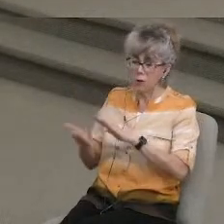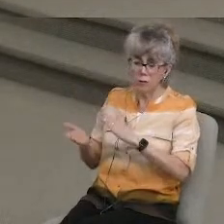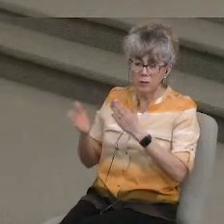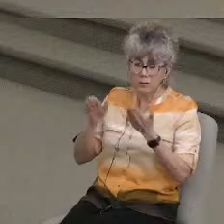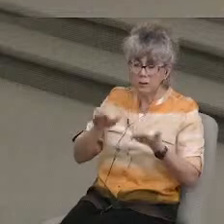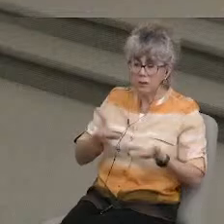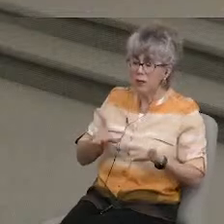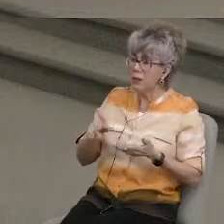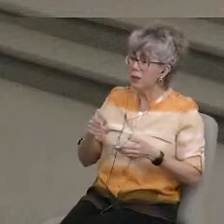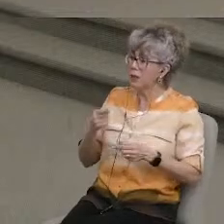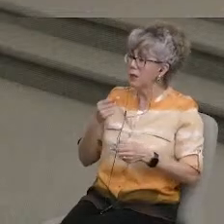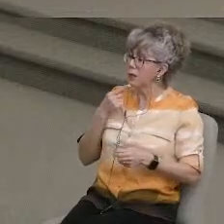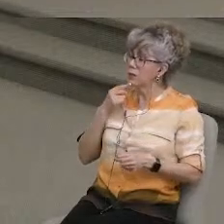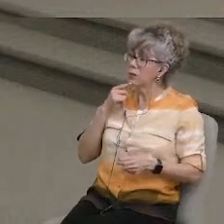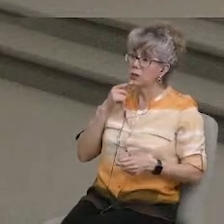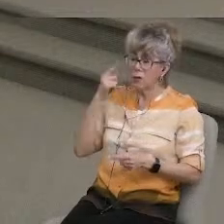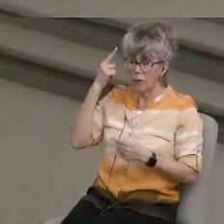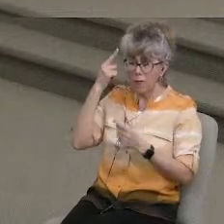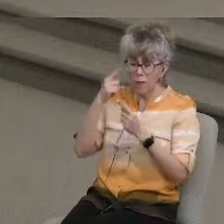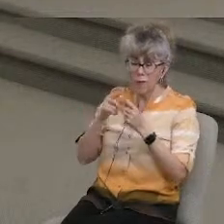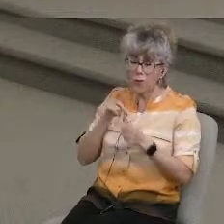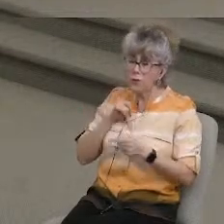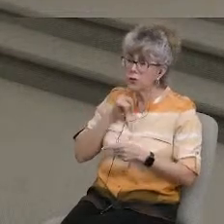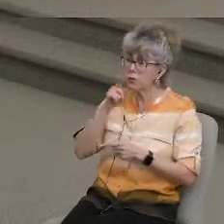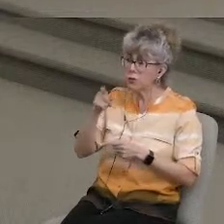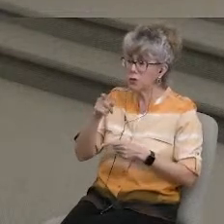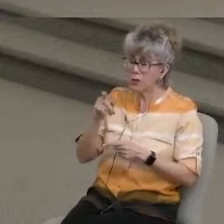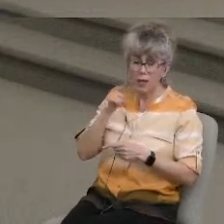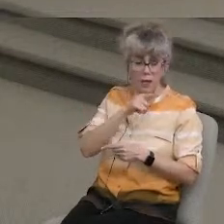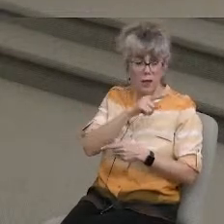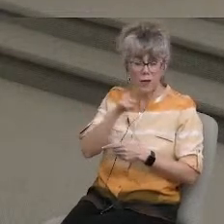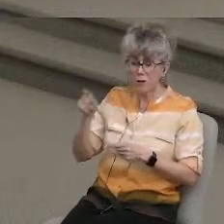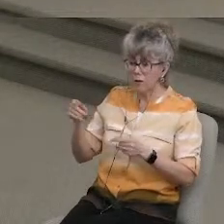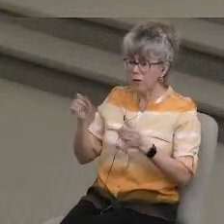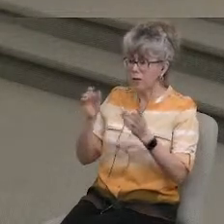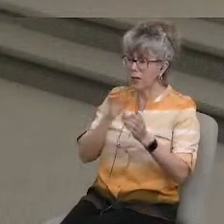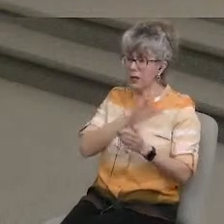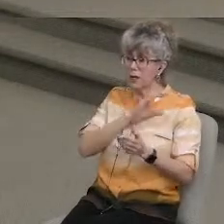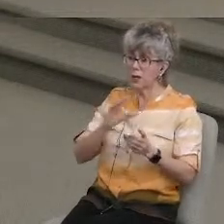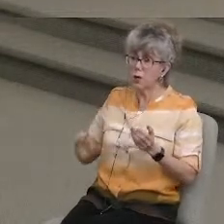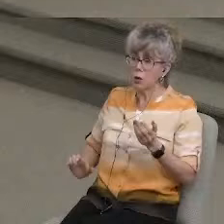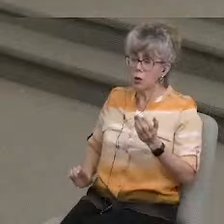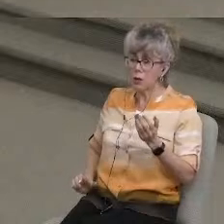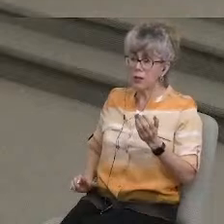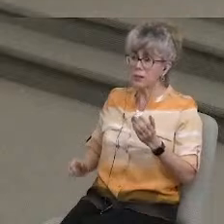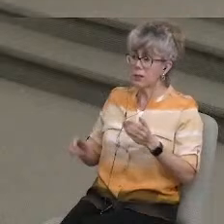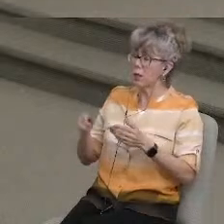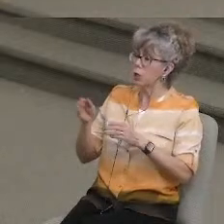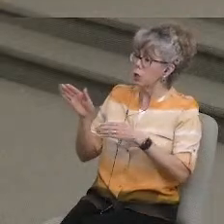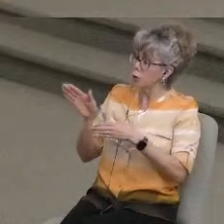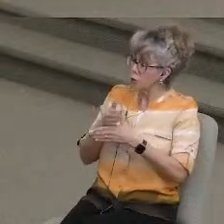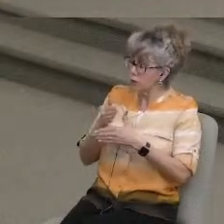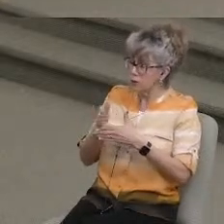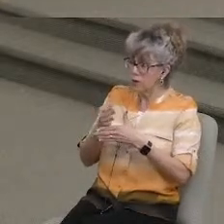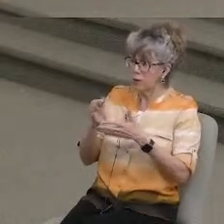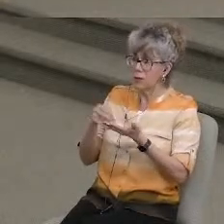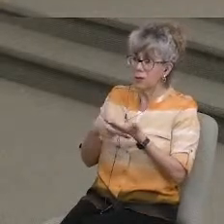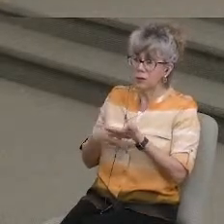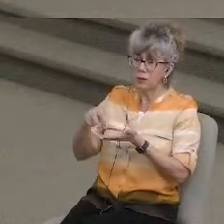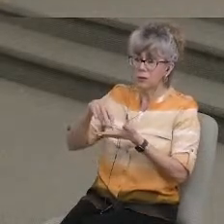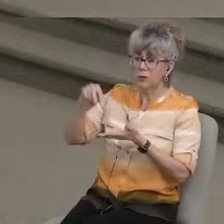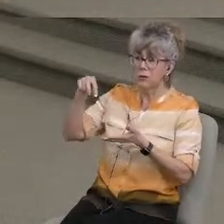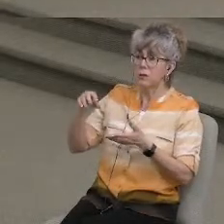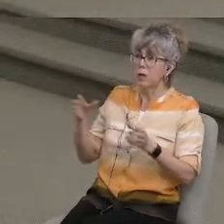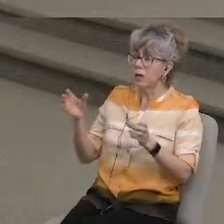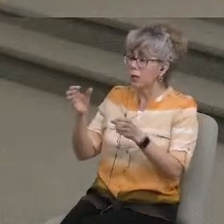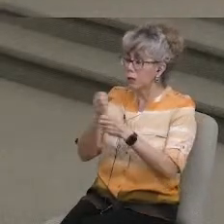is guaranteed. If you are in Christ and you have shared in that resurrection and you believe and trust and hope in